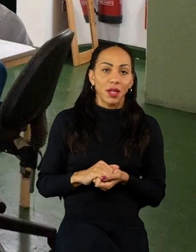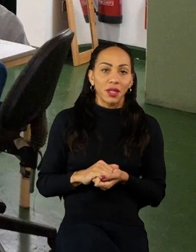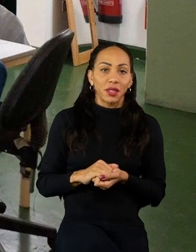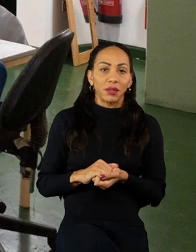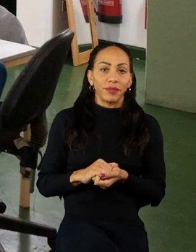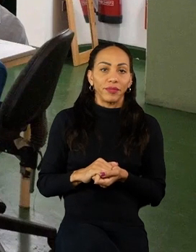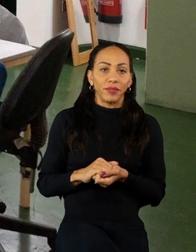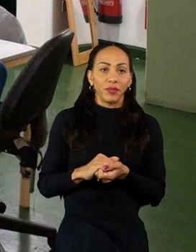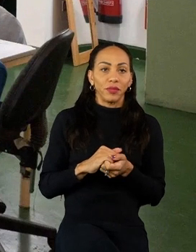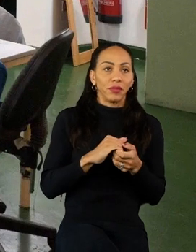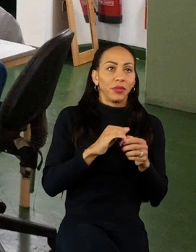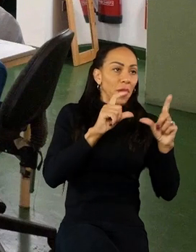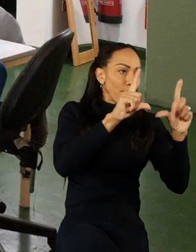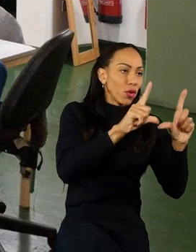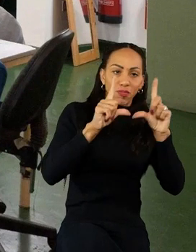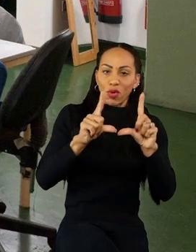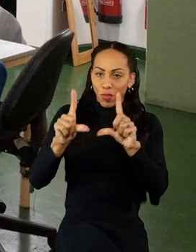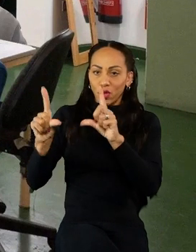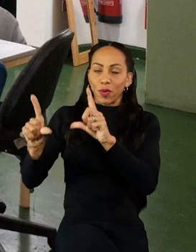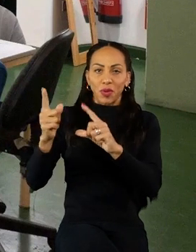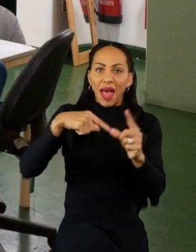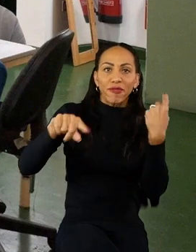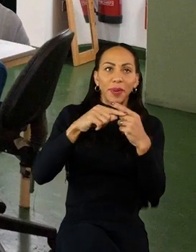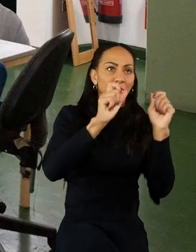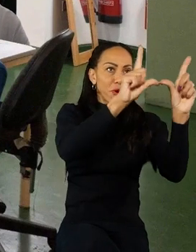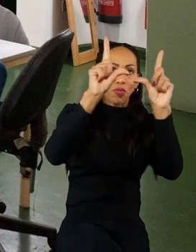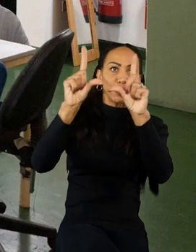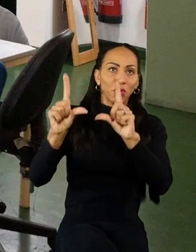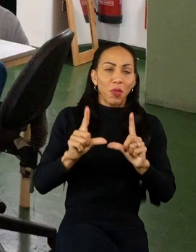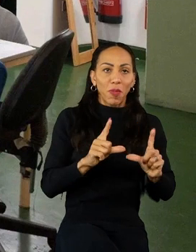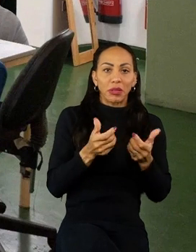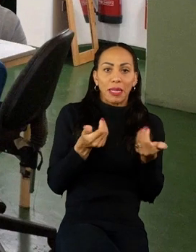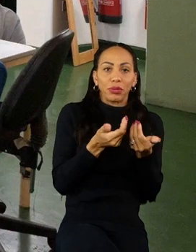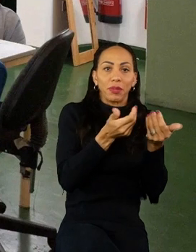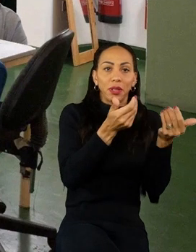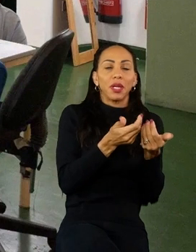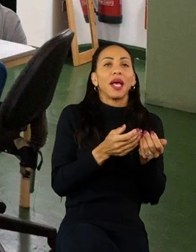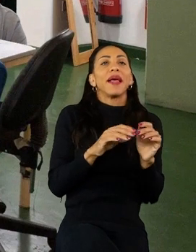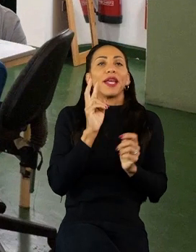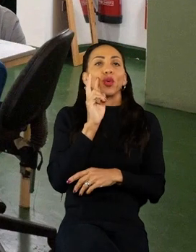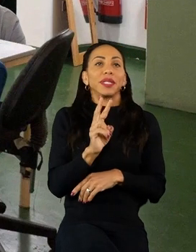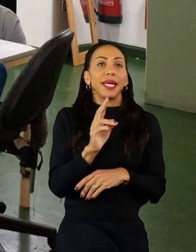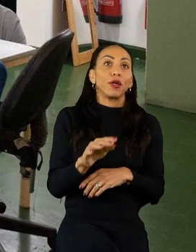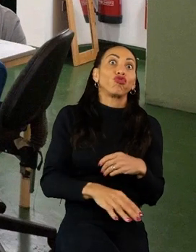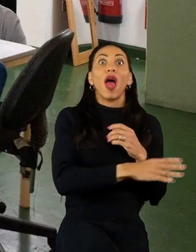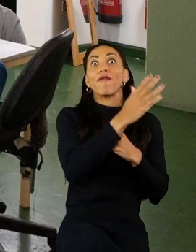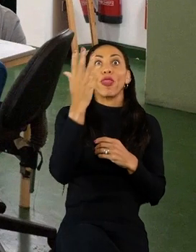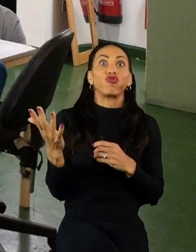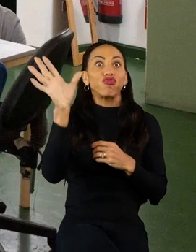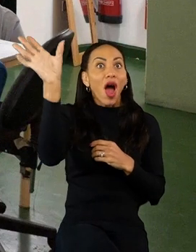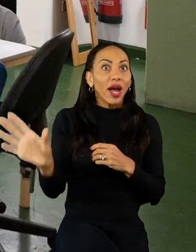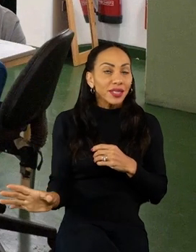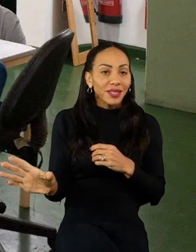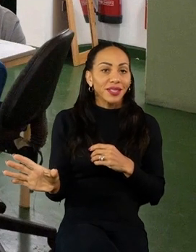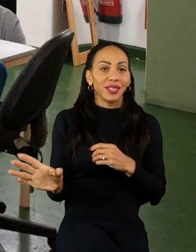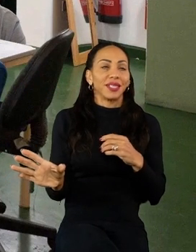setup, in that we're all confined within these little boxes. And the model on to the right of